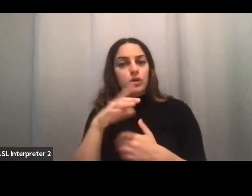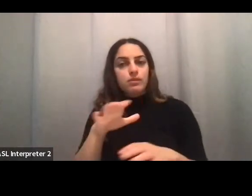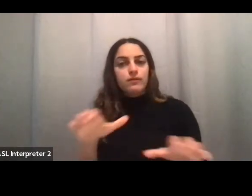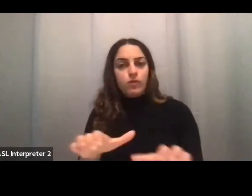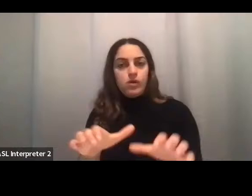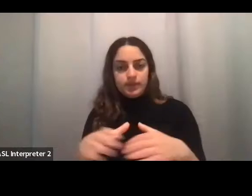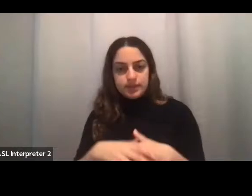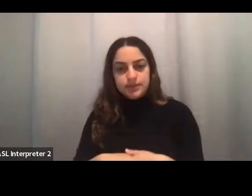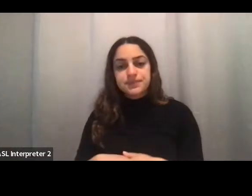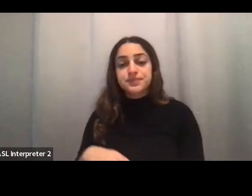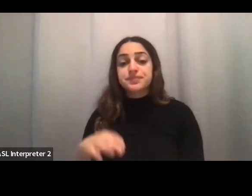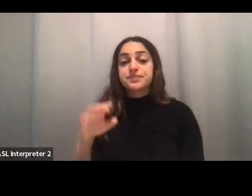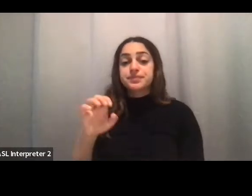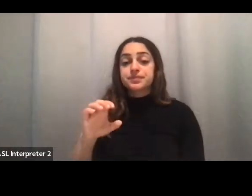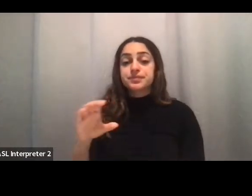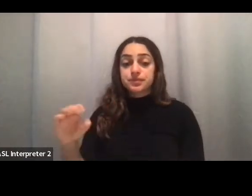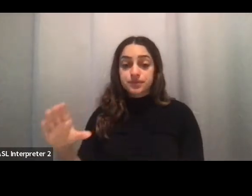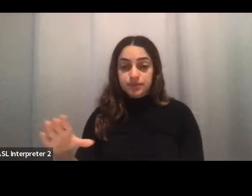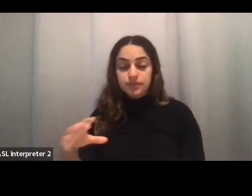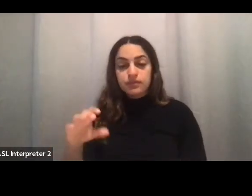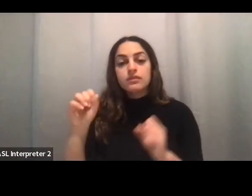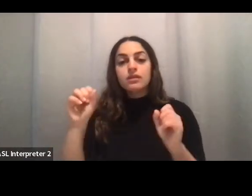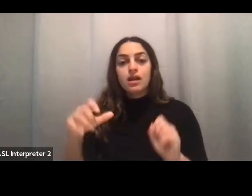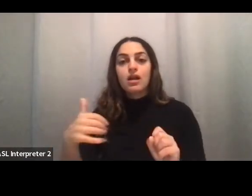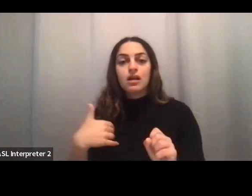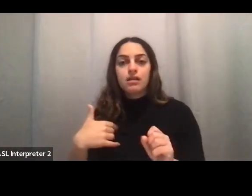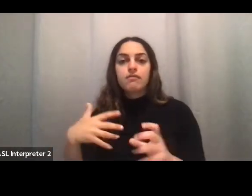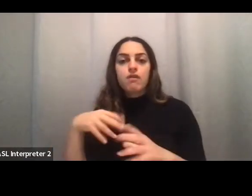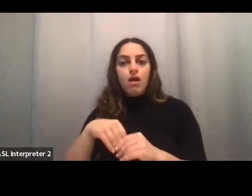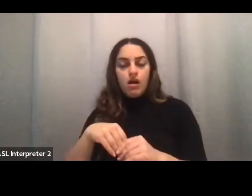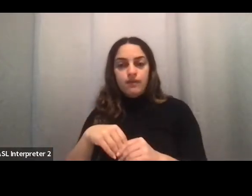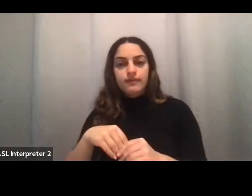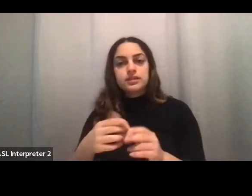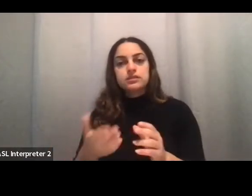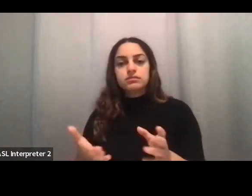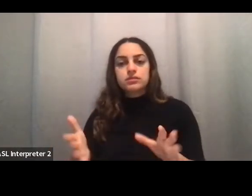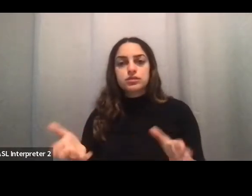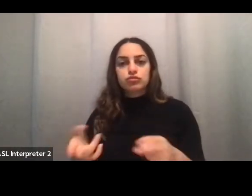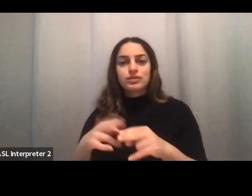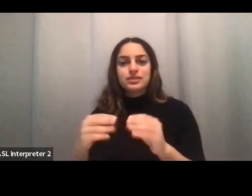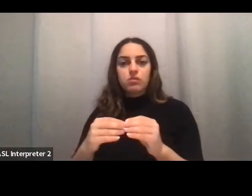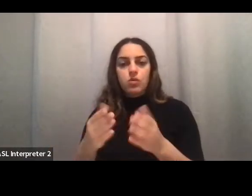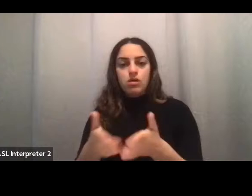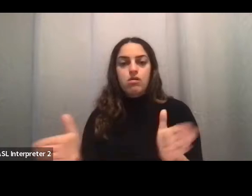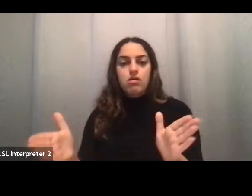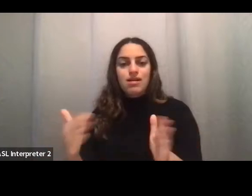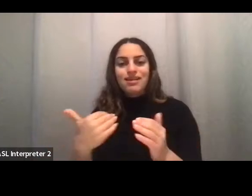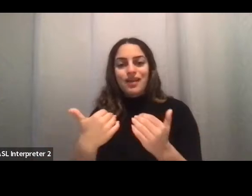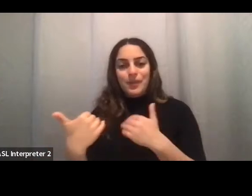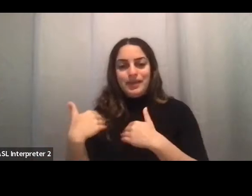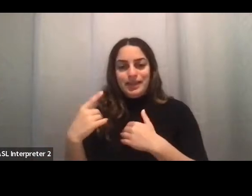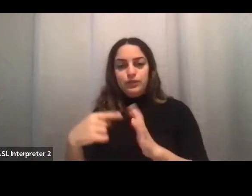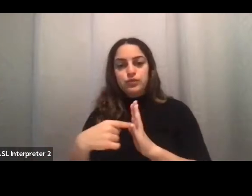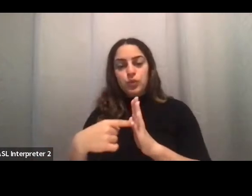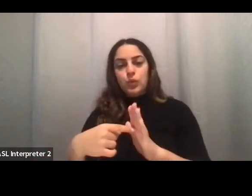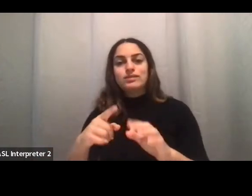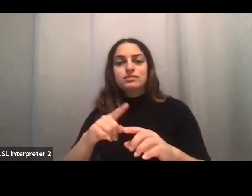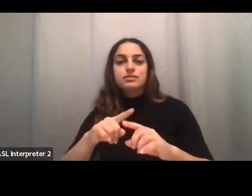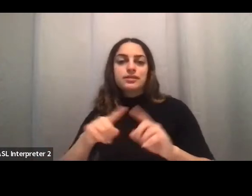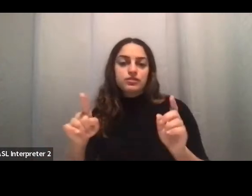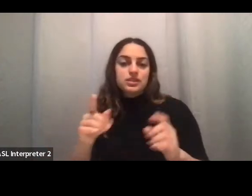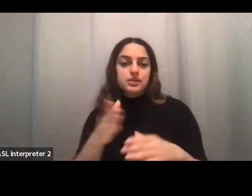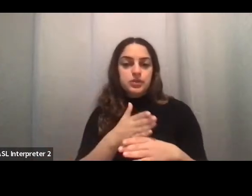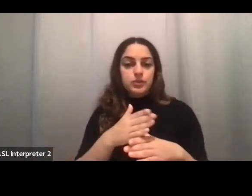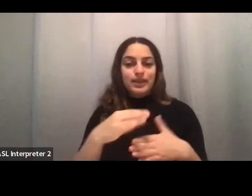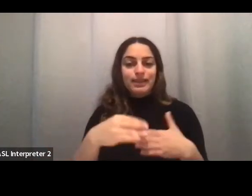eoc can play a role in increasing public accountability and highlight differences between leaders and laggers in